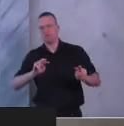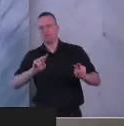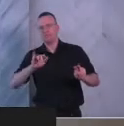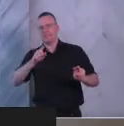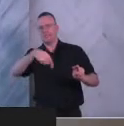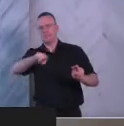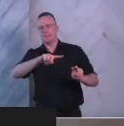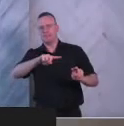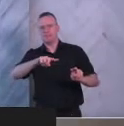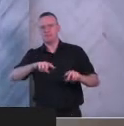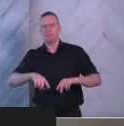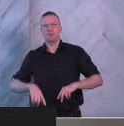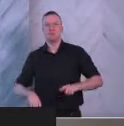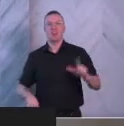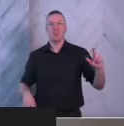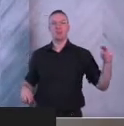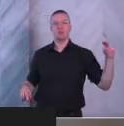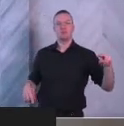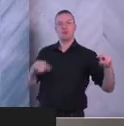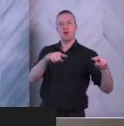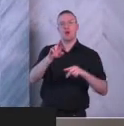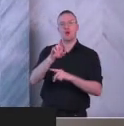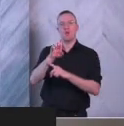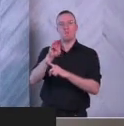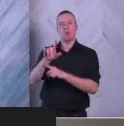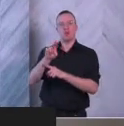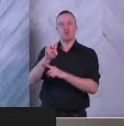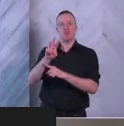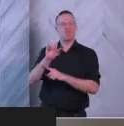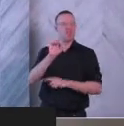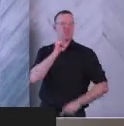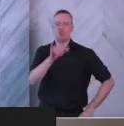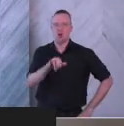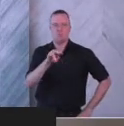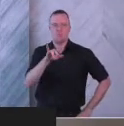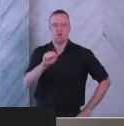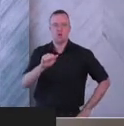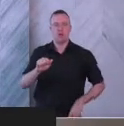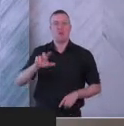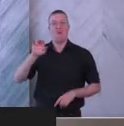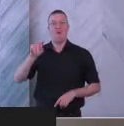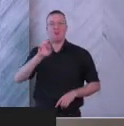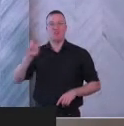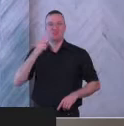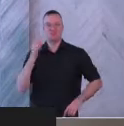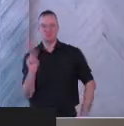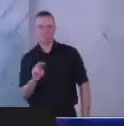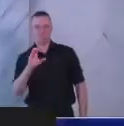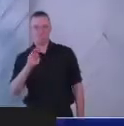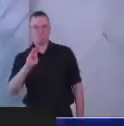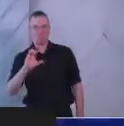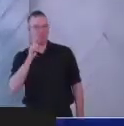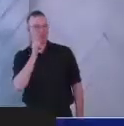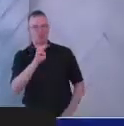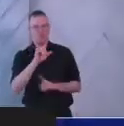on the left, they would say that Rebel News is not the media. On the alt-right, they would say that CBC is